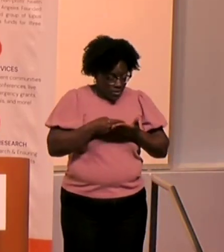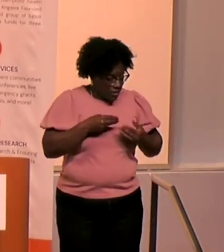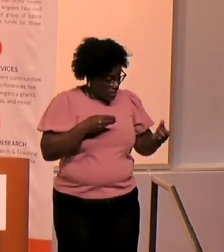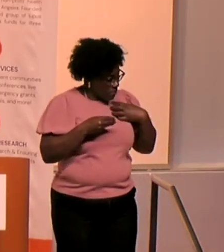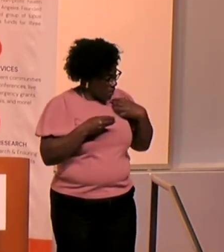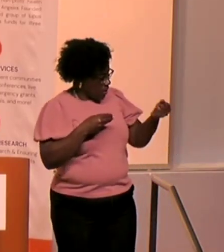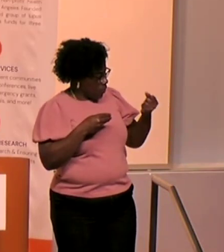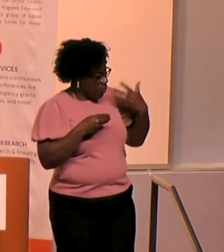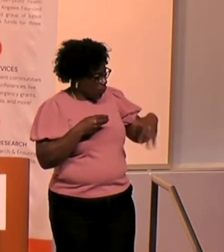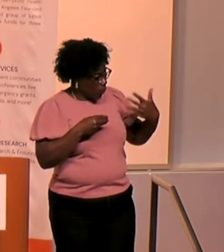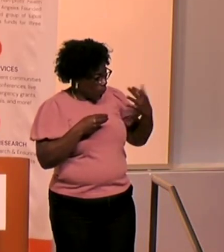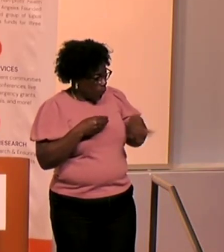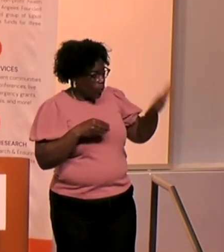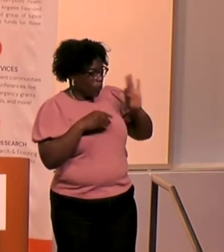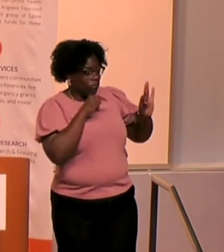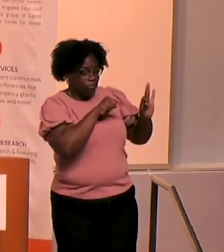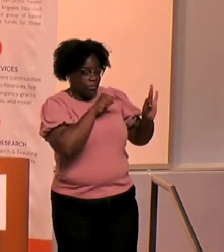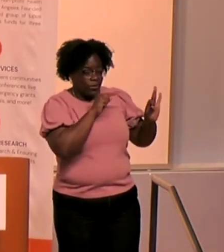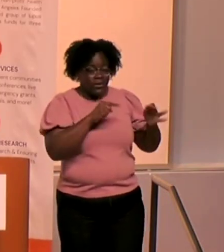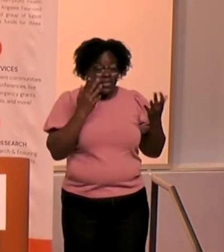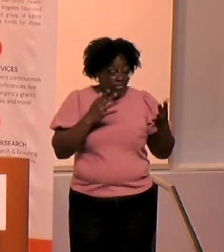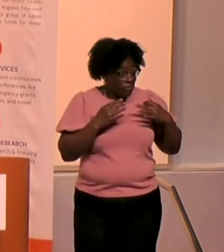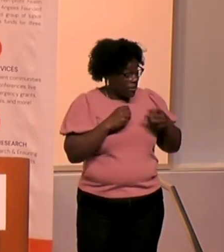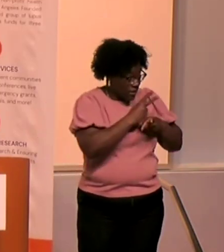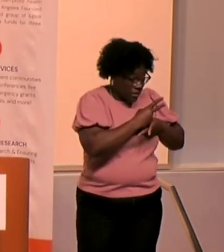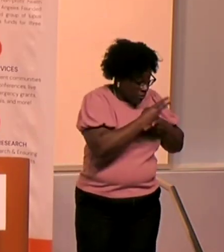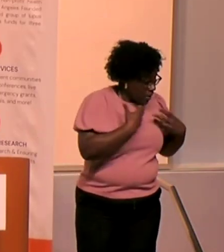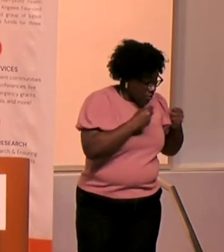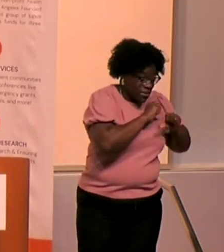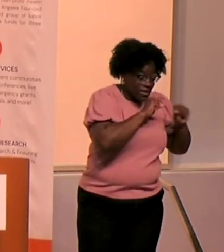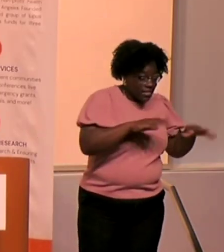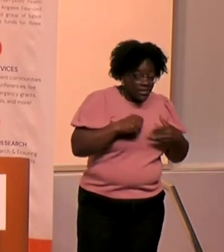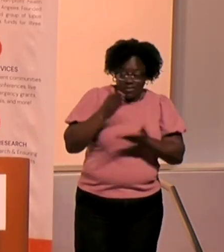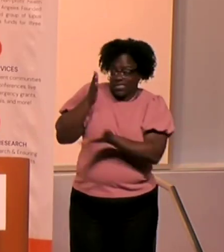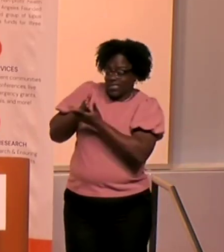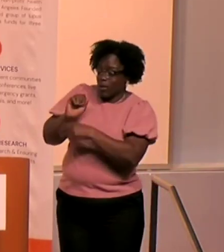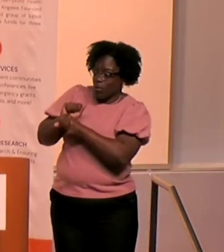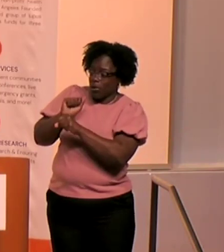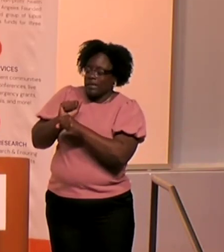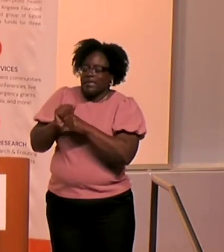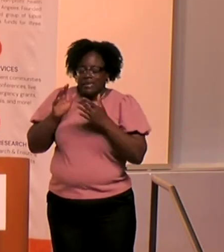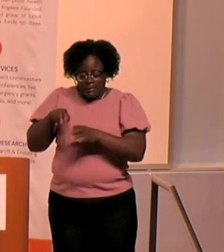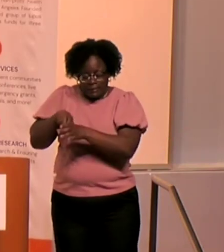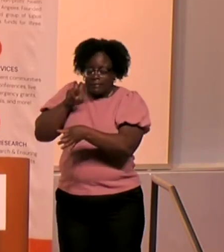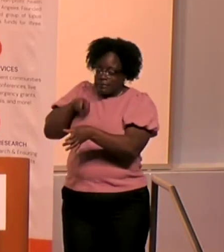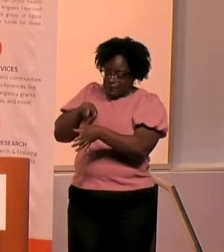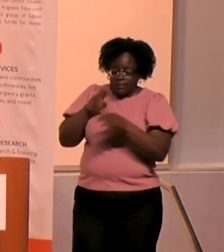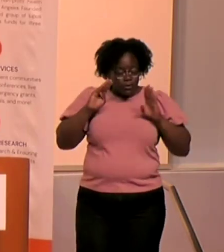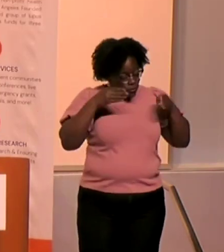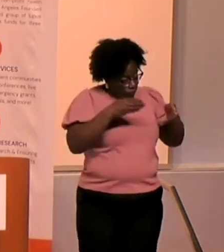Otherwise, I wasn't going to be able to work at all. Mm-hmm. So I definitely had to take a step back, which was hard